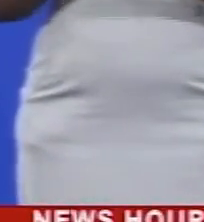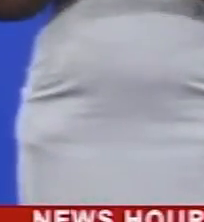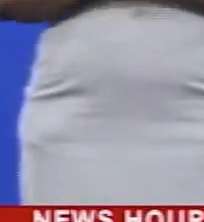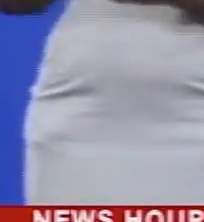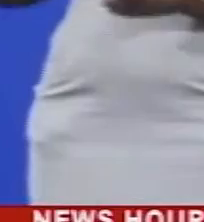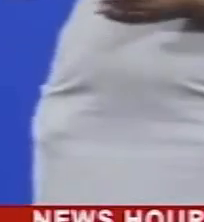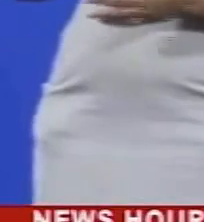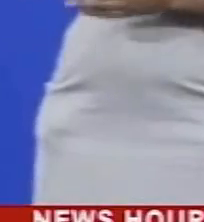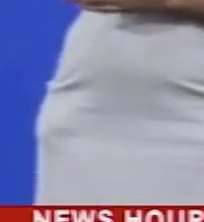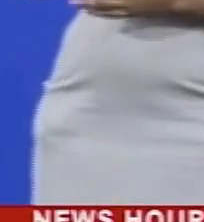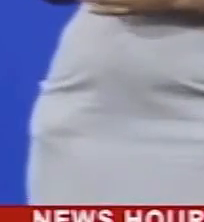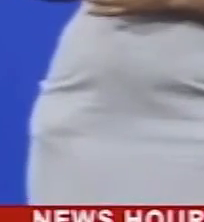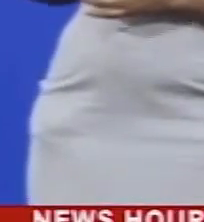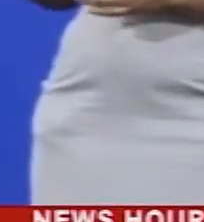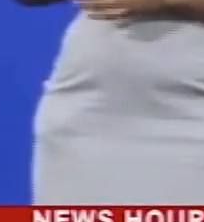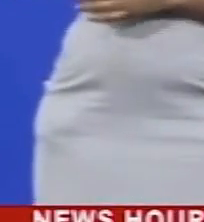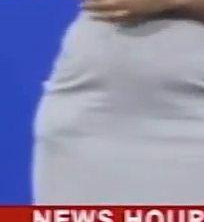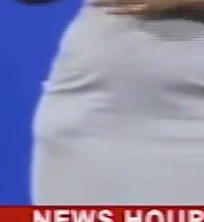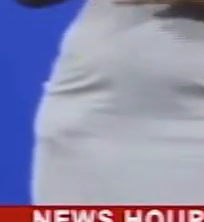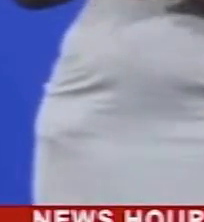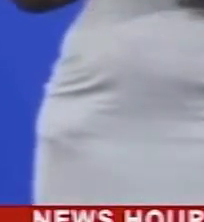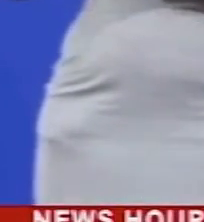join me and deal with about 4 questions for